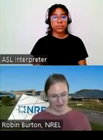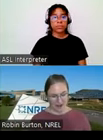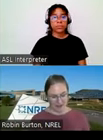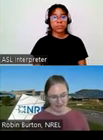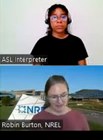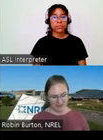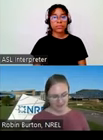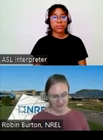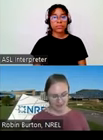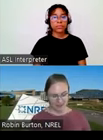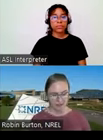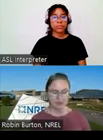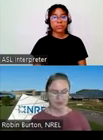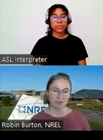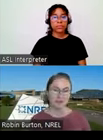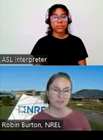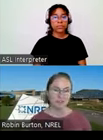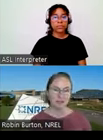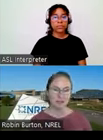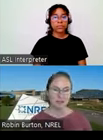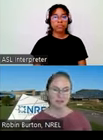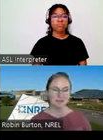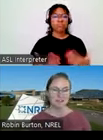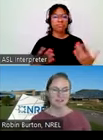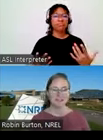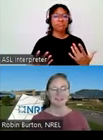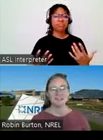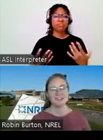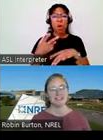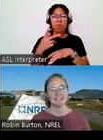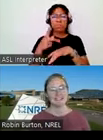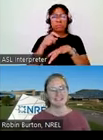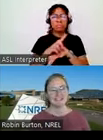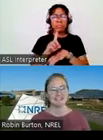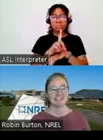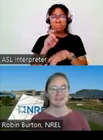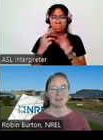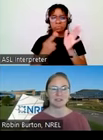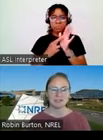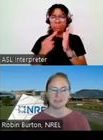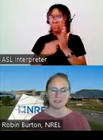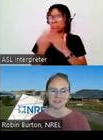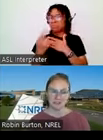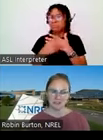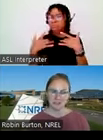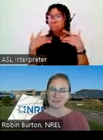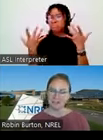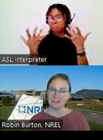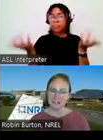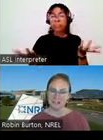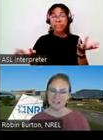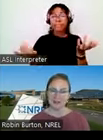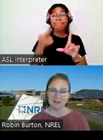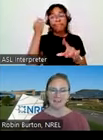So how can stakeholders use the results of the PR100 study? The idea is that the study will produce a set of results,